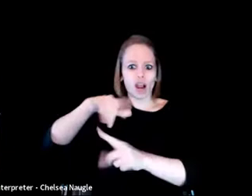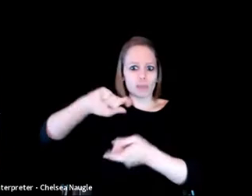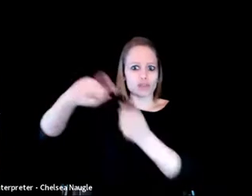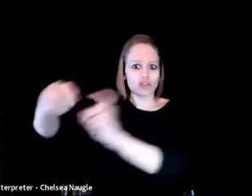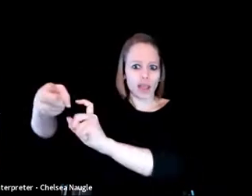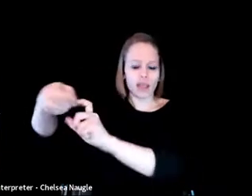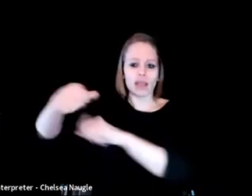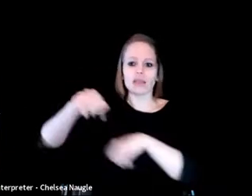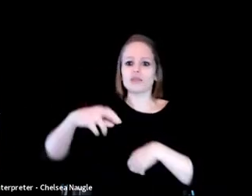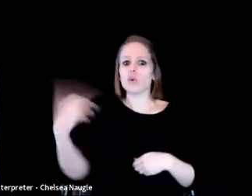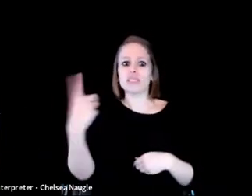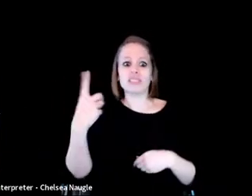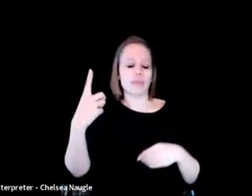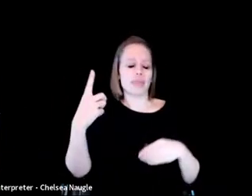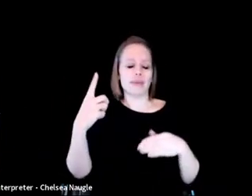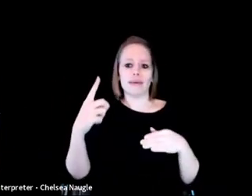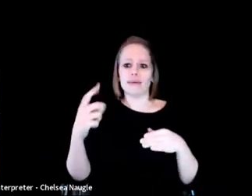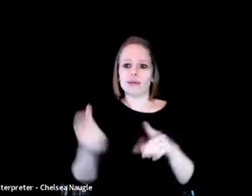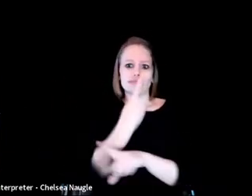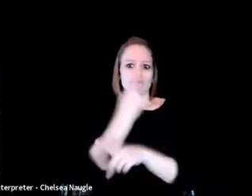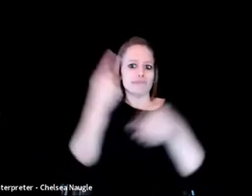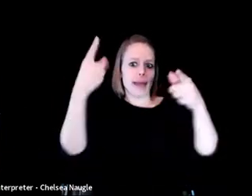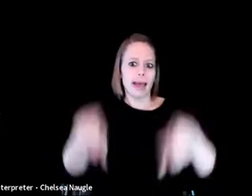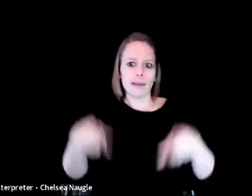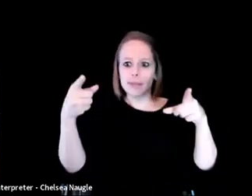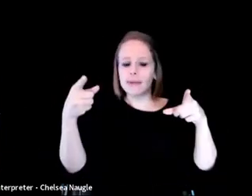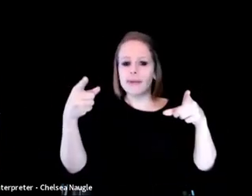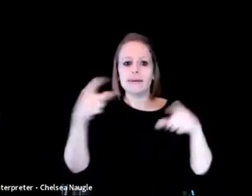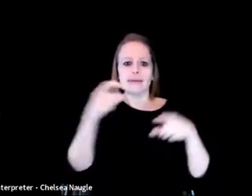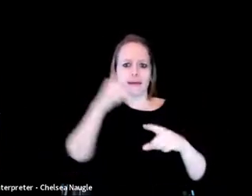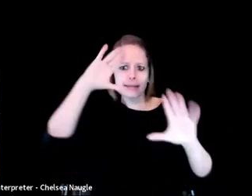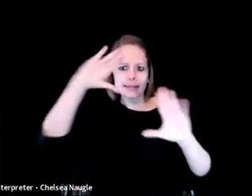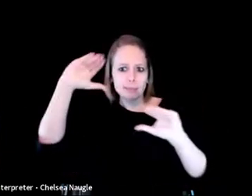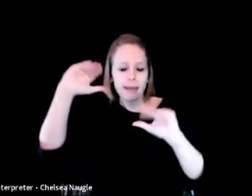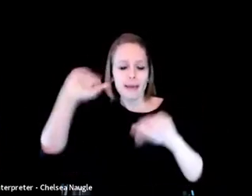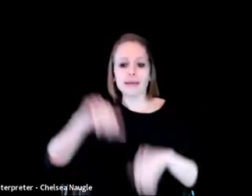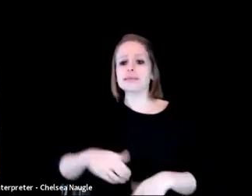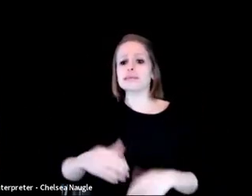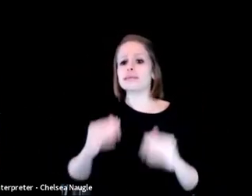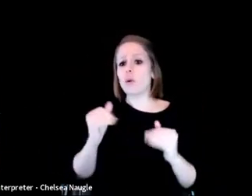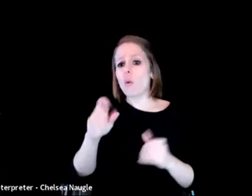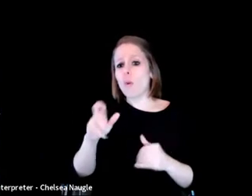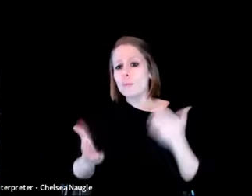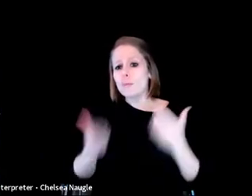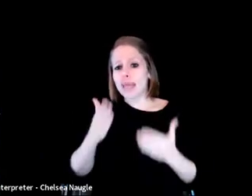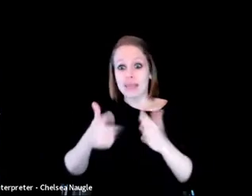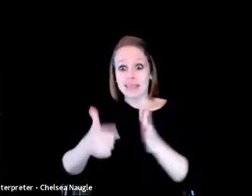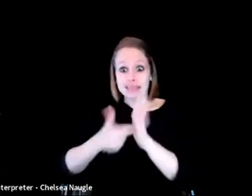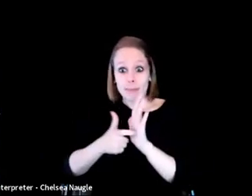something unexpected is happening, or the demands are too high. Okay.